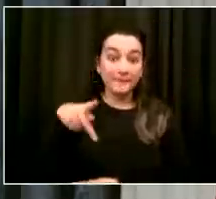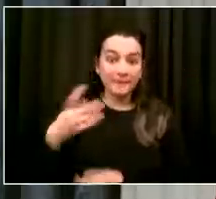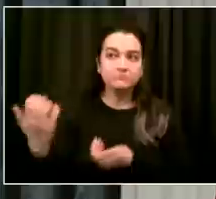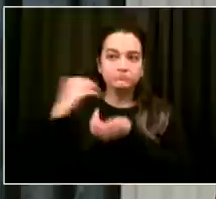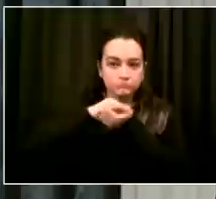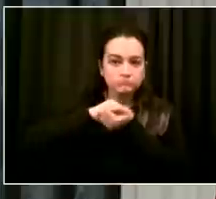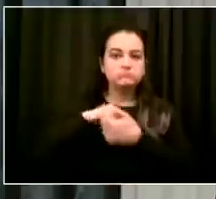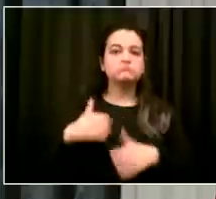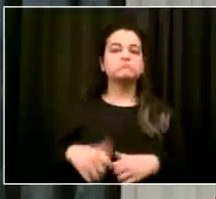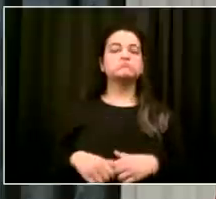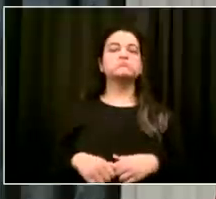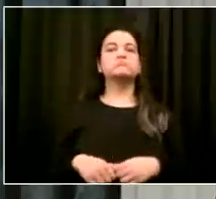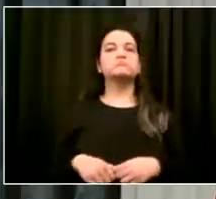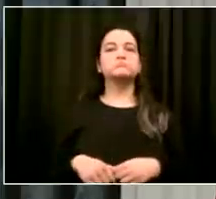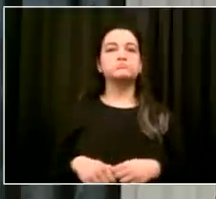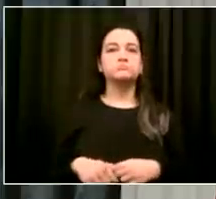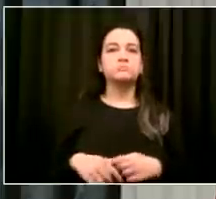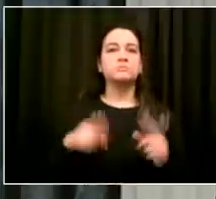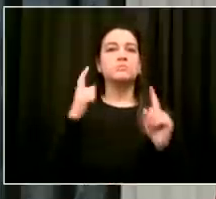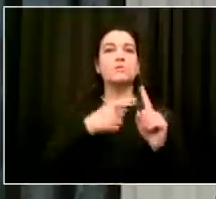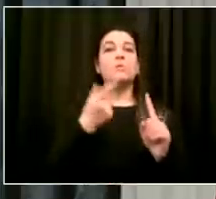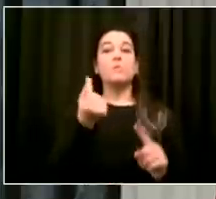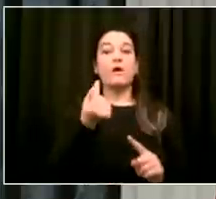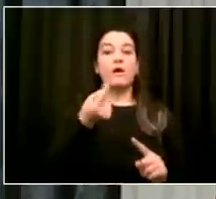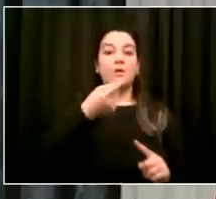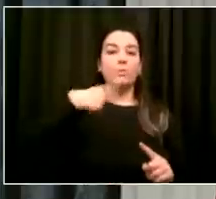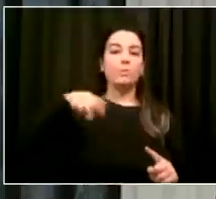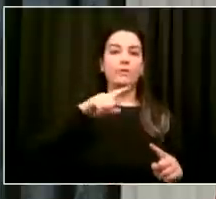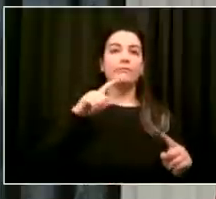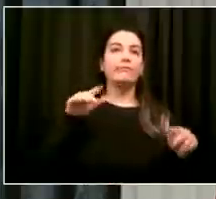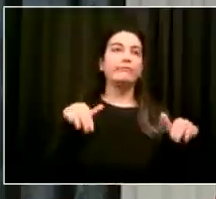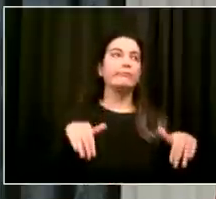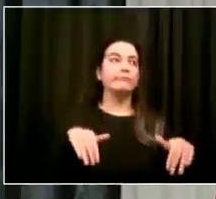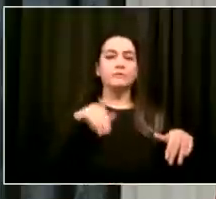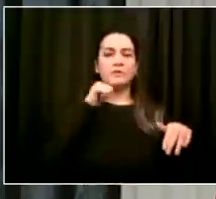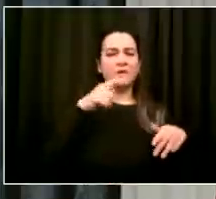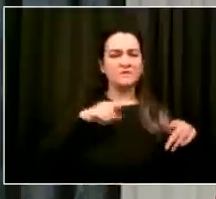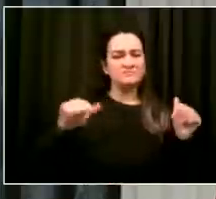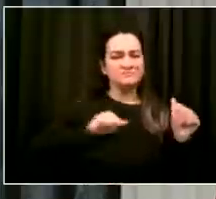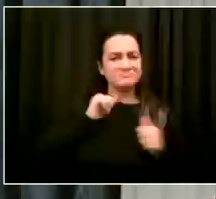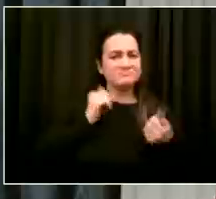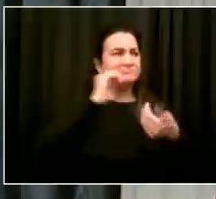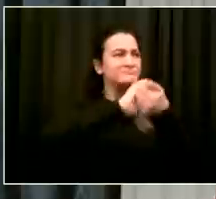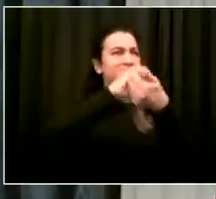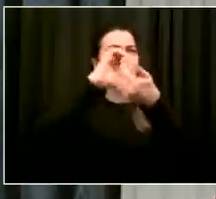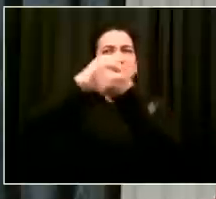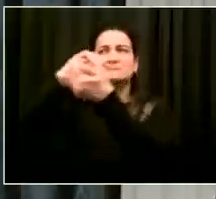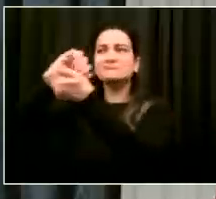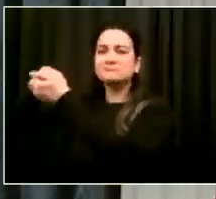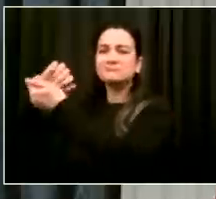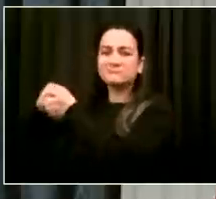partners. Each of those organizations has an array of